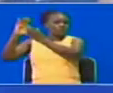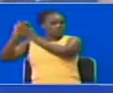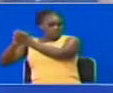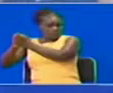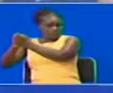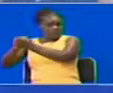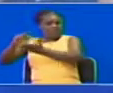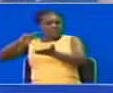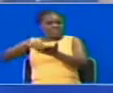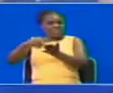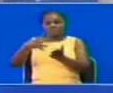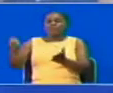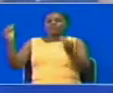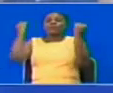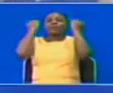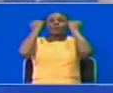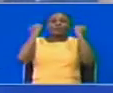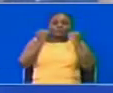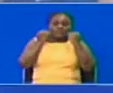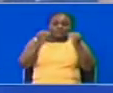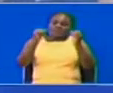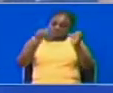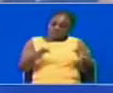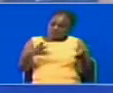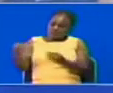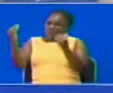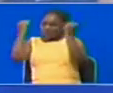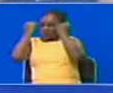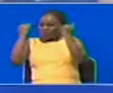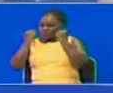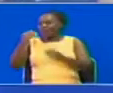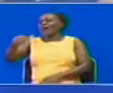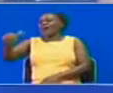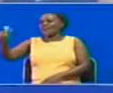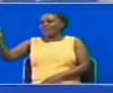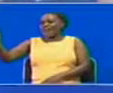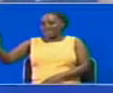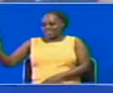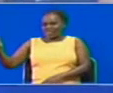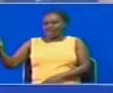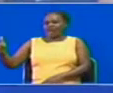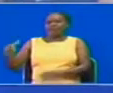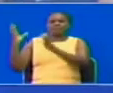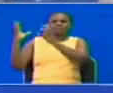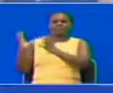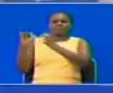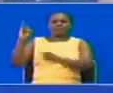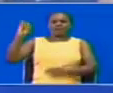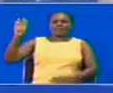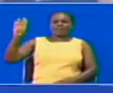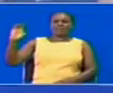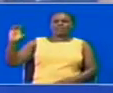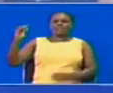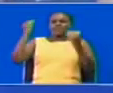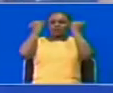they threaten to go to court. And if they go to court, then those are another burden for IEBC to battle in the